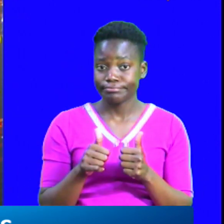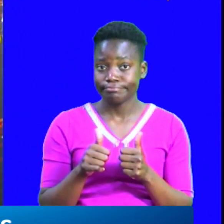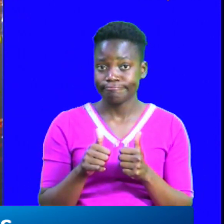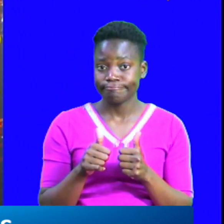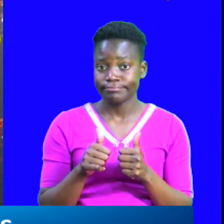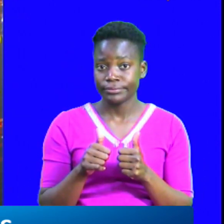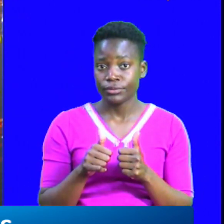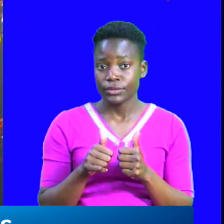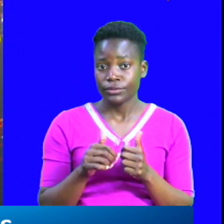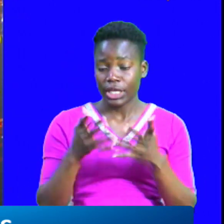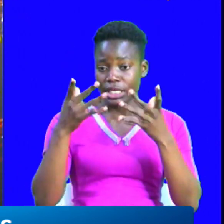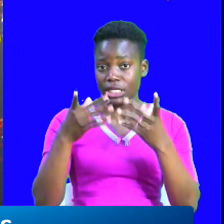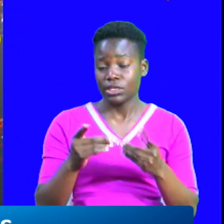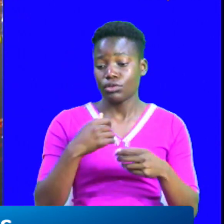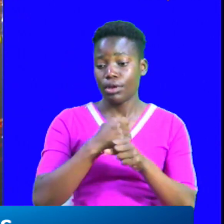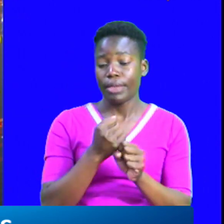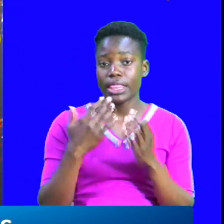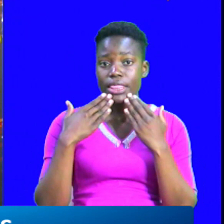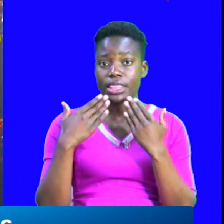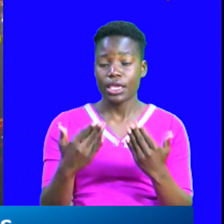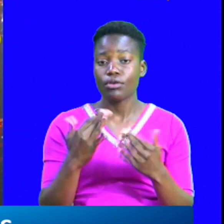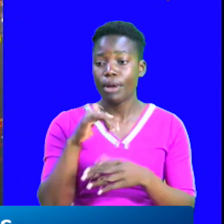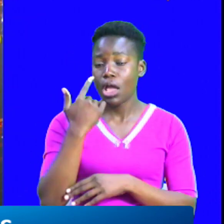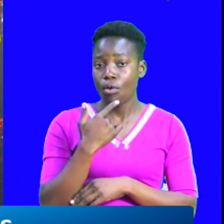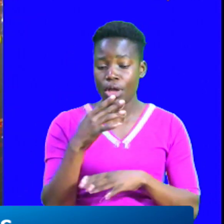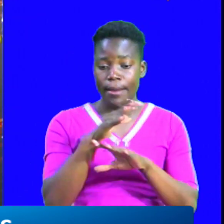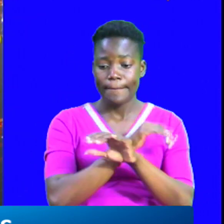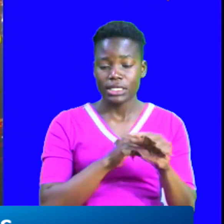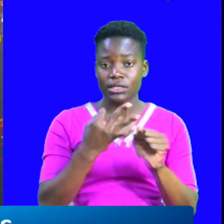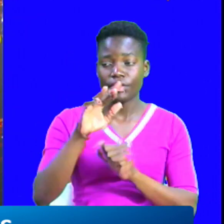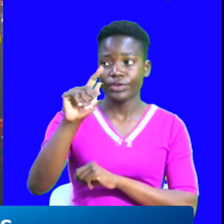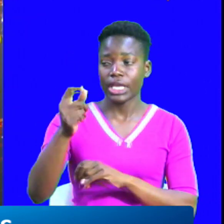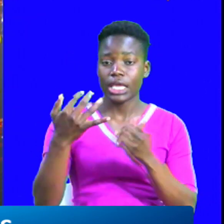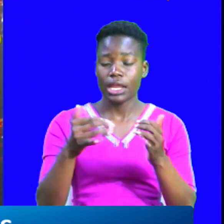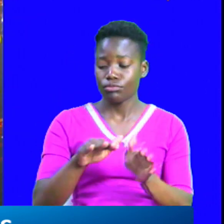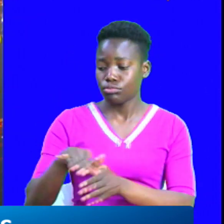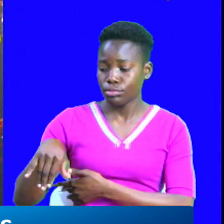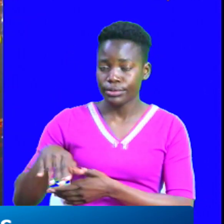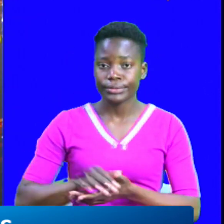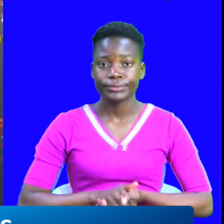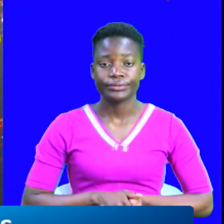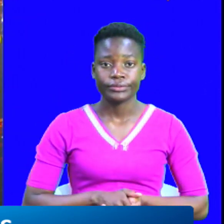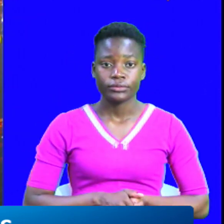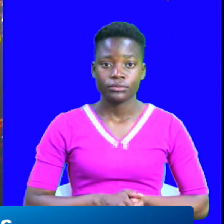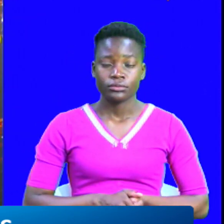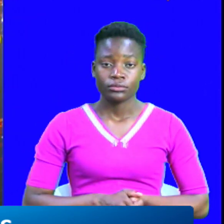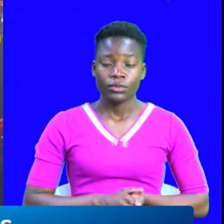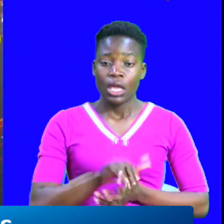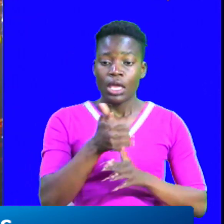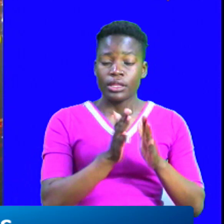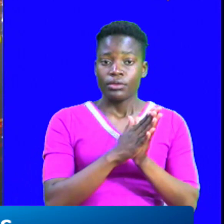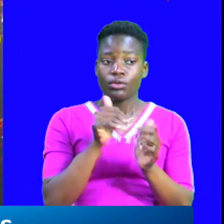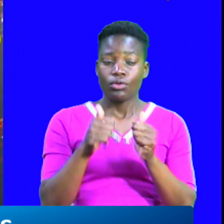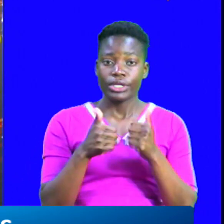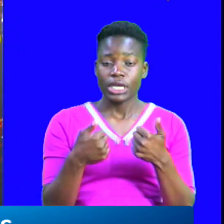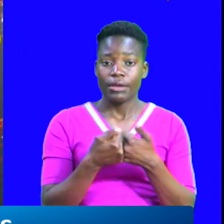came to be, and thank you there by President of Kenya. Now, away from that to other stories that are